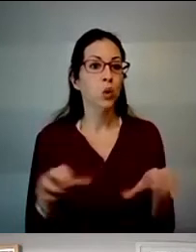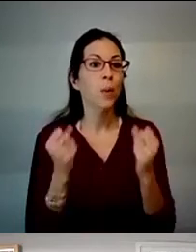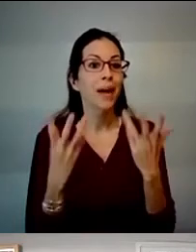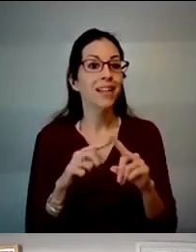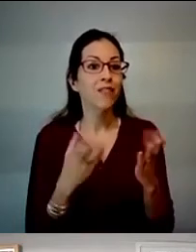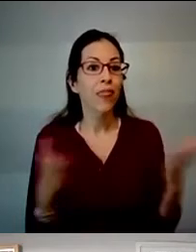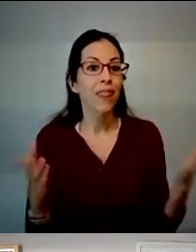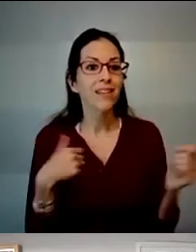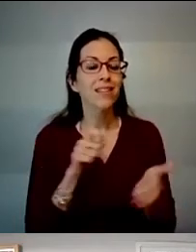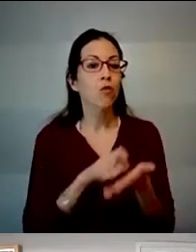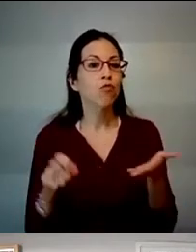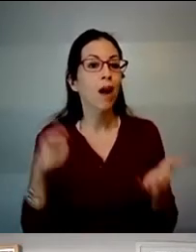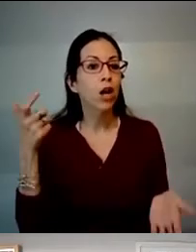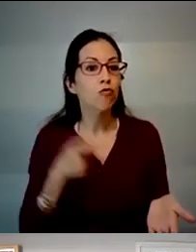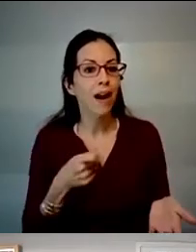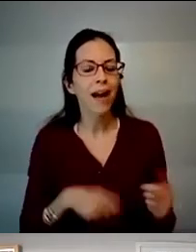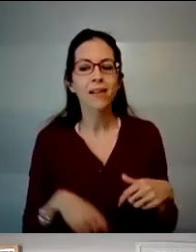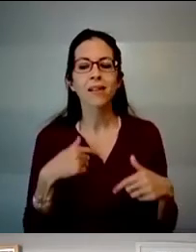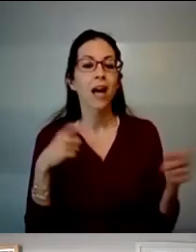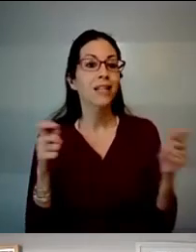grants. I'm, you know, dealing with individuals.